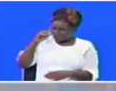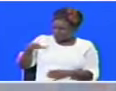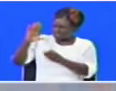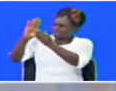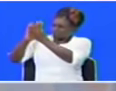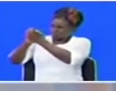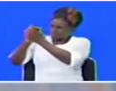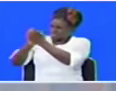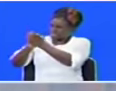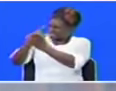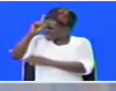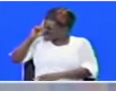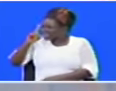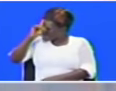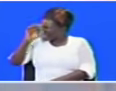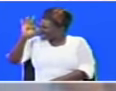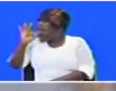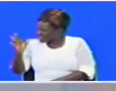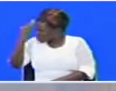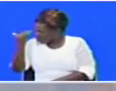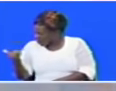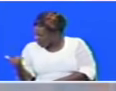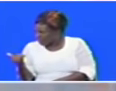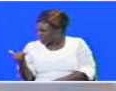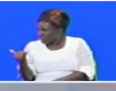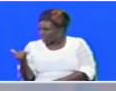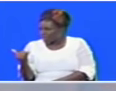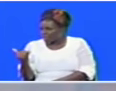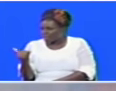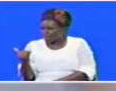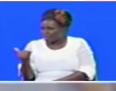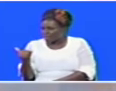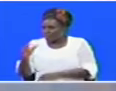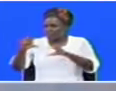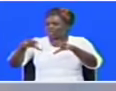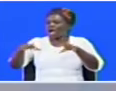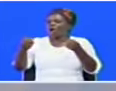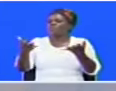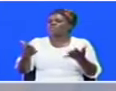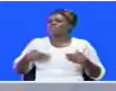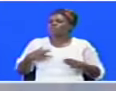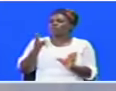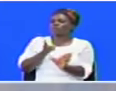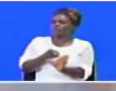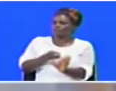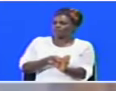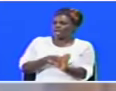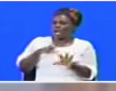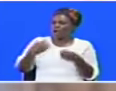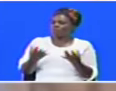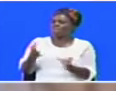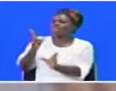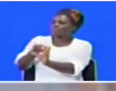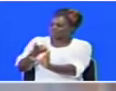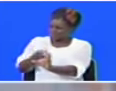Jubilee elections are a do or die, find out how the machinery elections were, how many people participated, how many went to